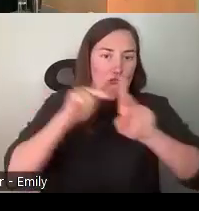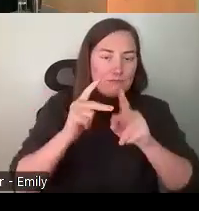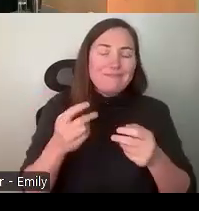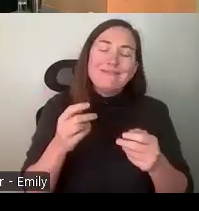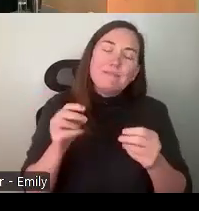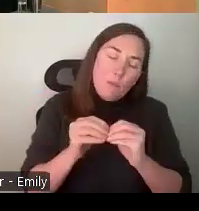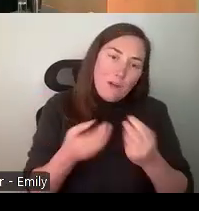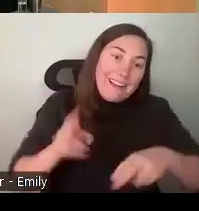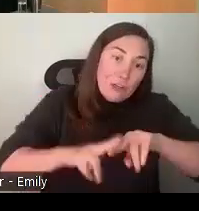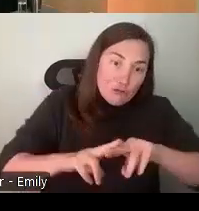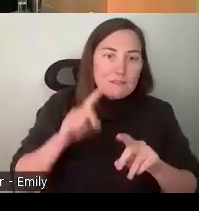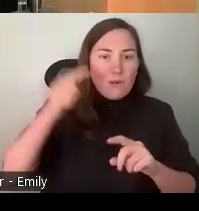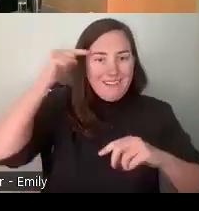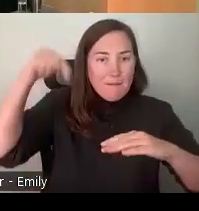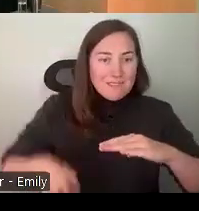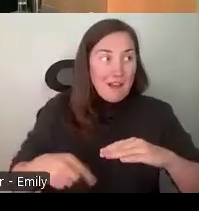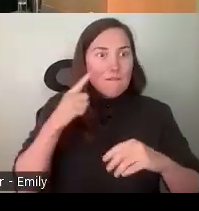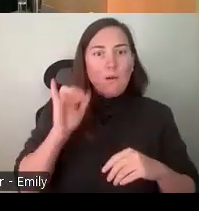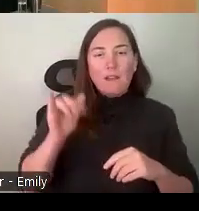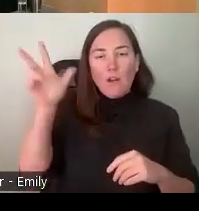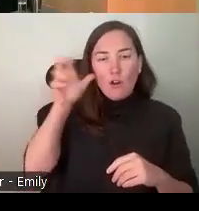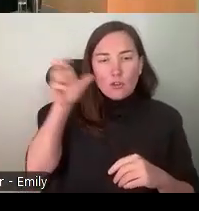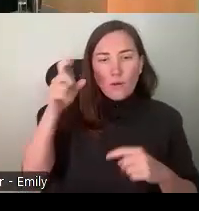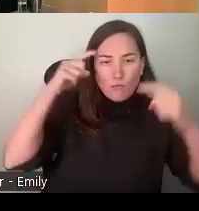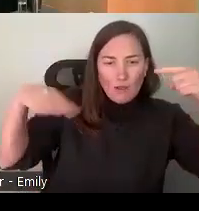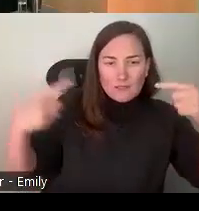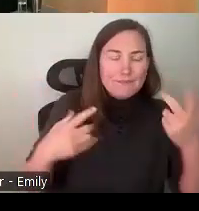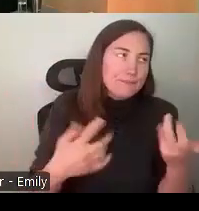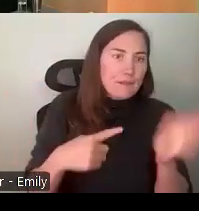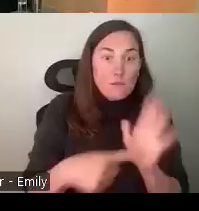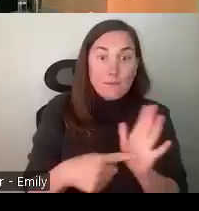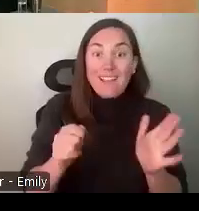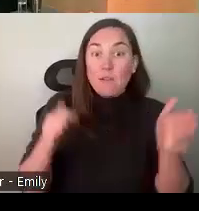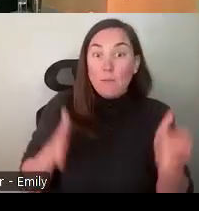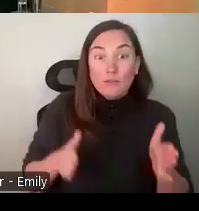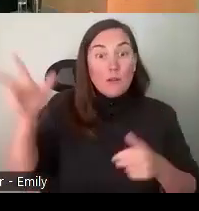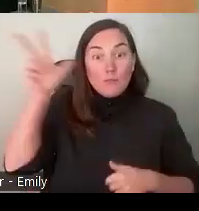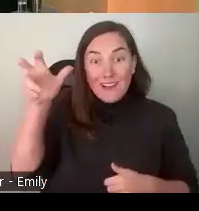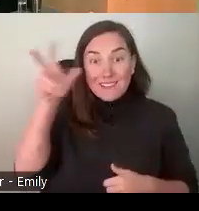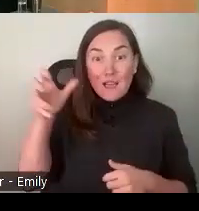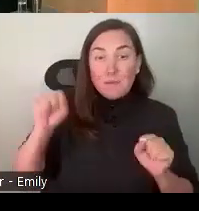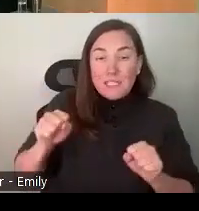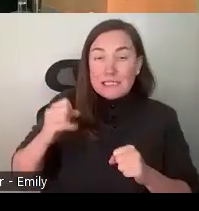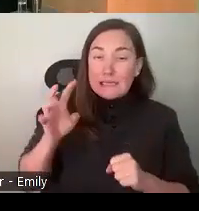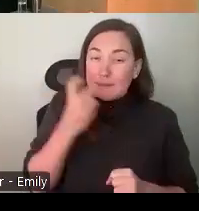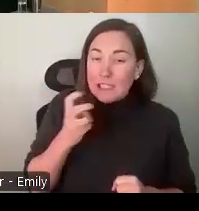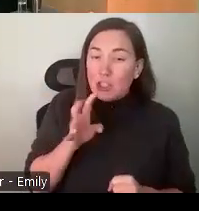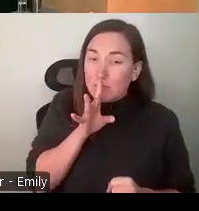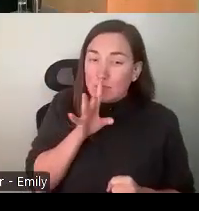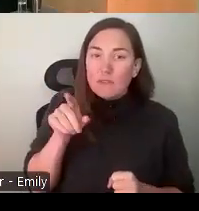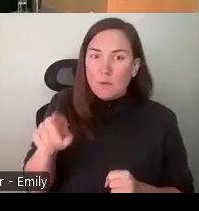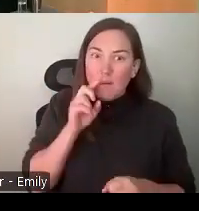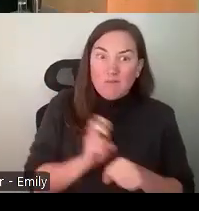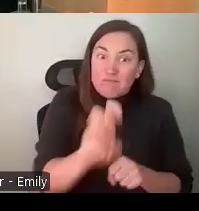signaling during auditory perceptual processing, including when individuals are processing potential speech stimuli.